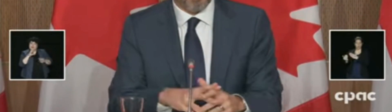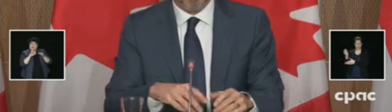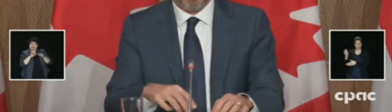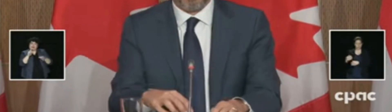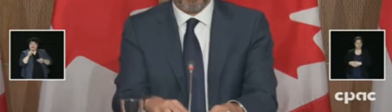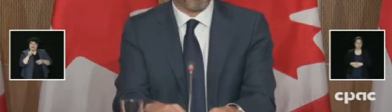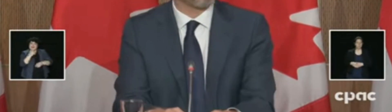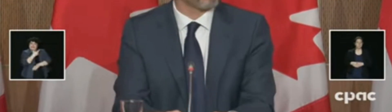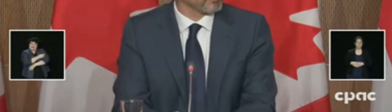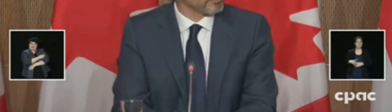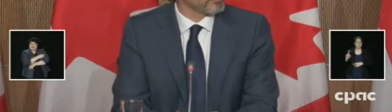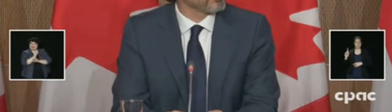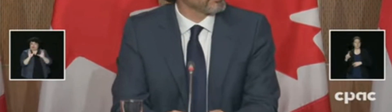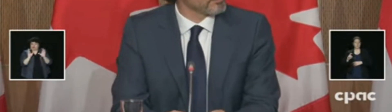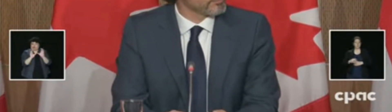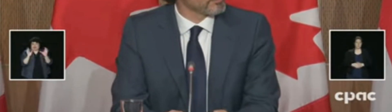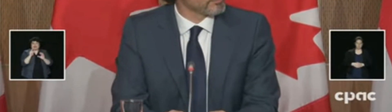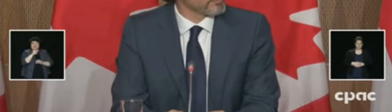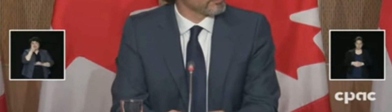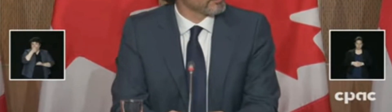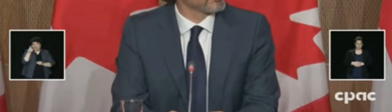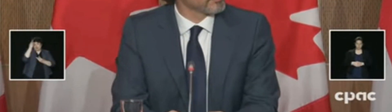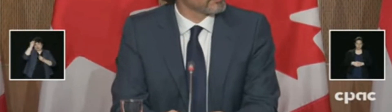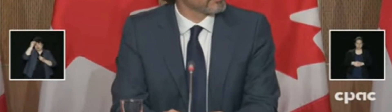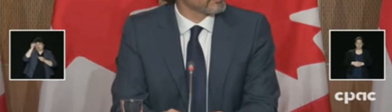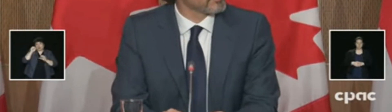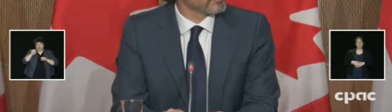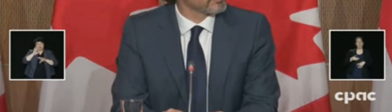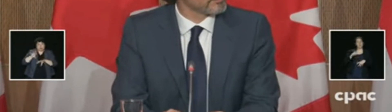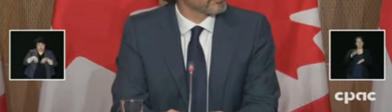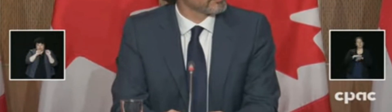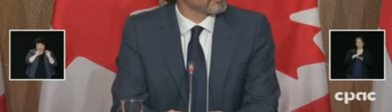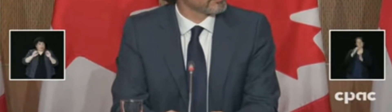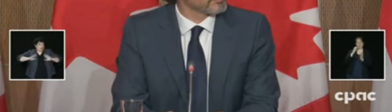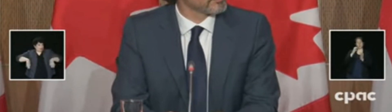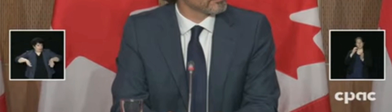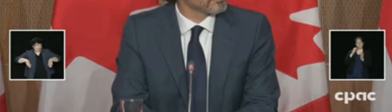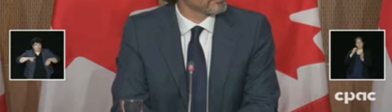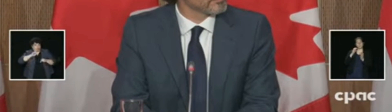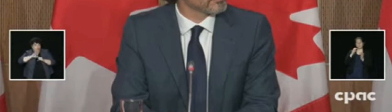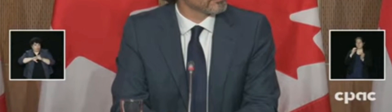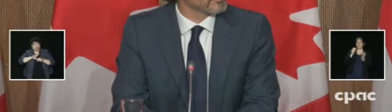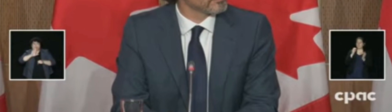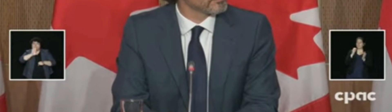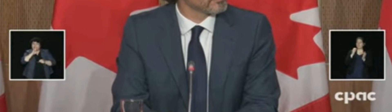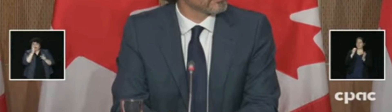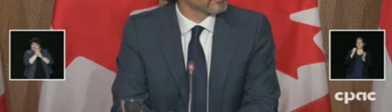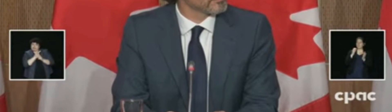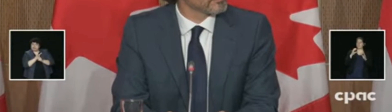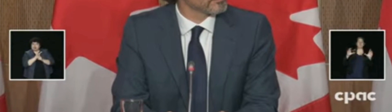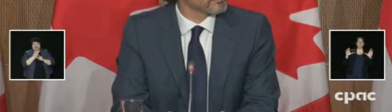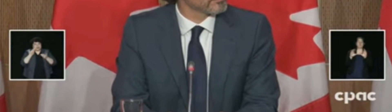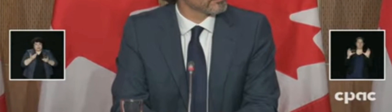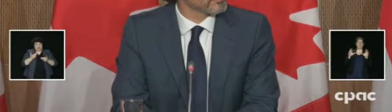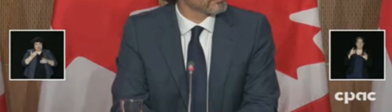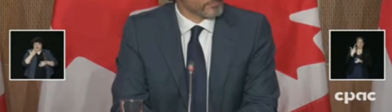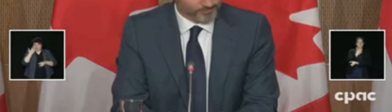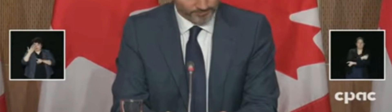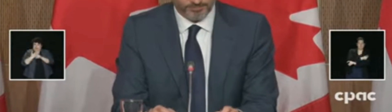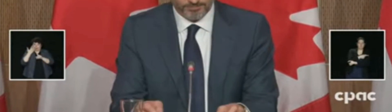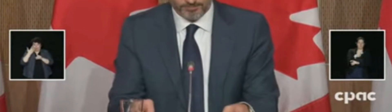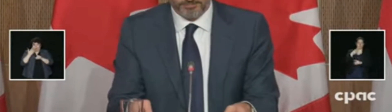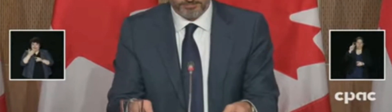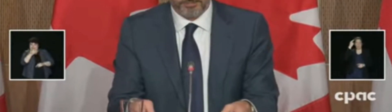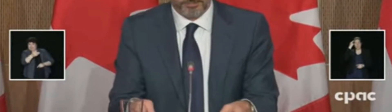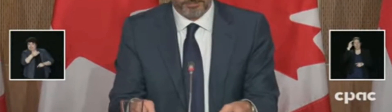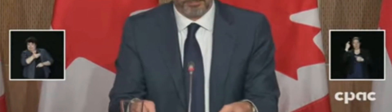just mentioned that the government is considering it, but they're not quite there yet. Based on your own timeline, though, we're only about 5 months out from having every Canadian